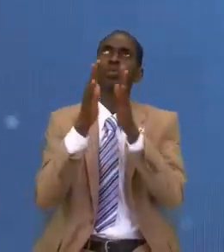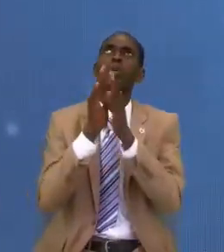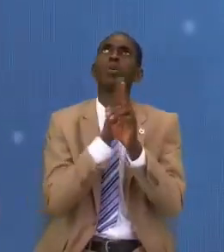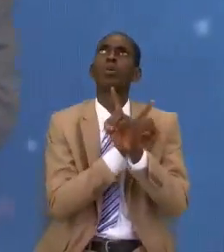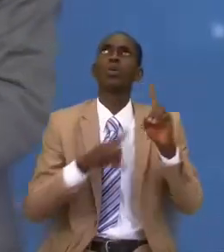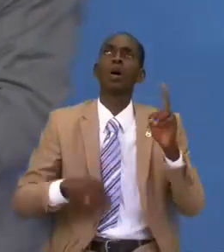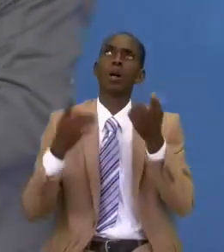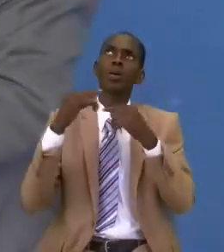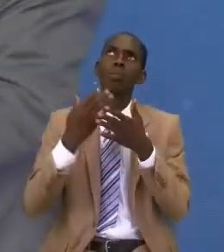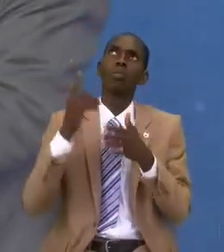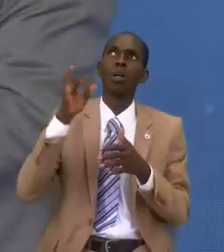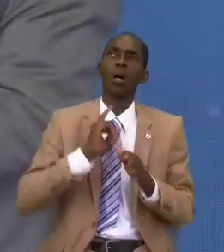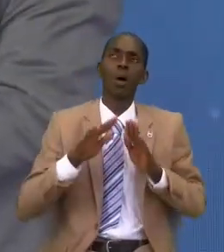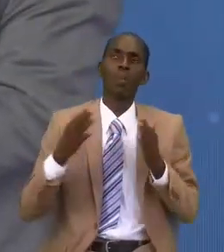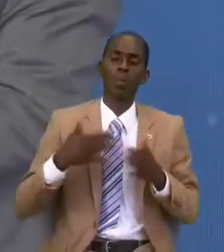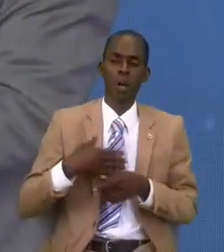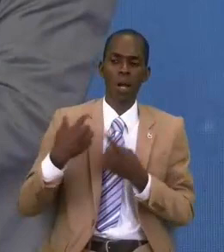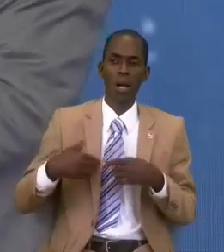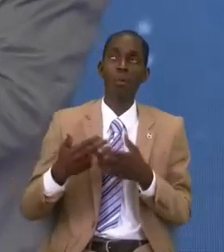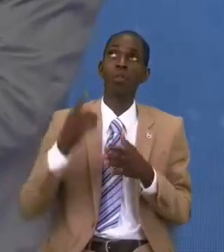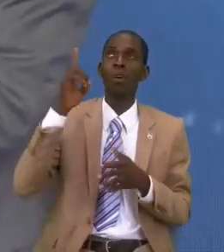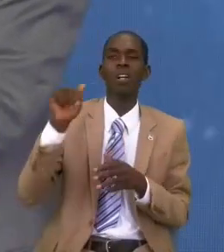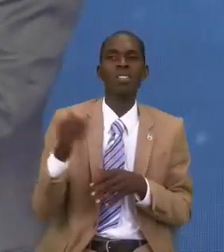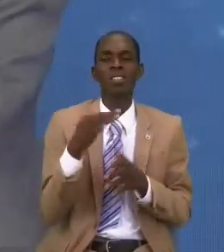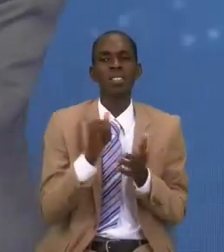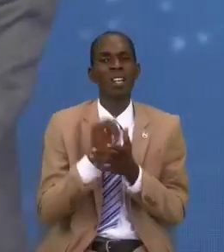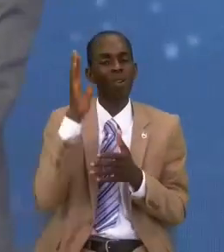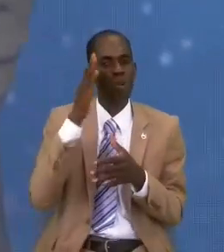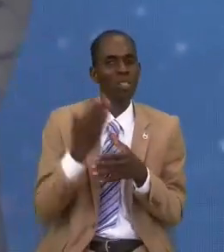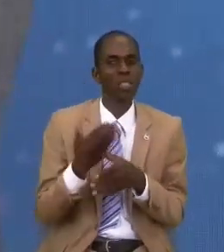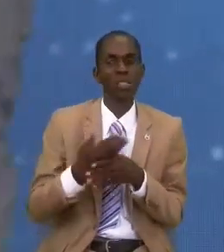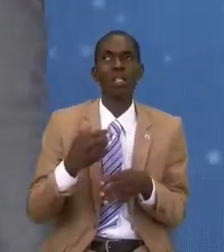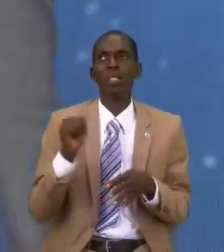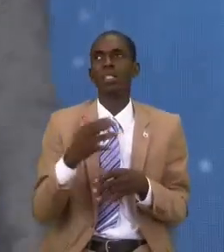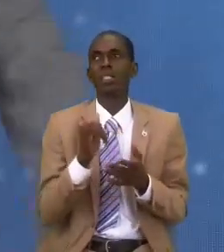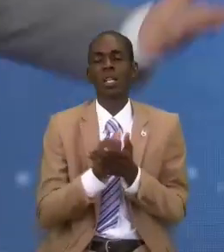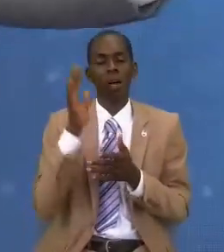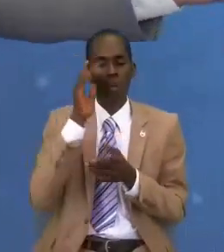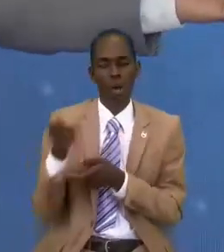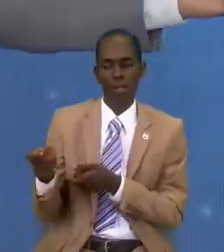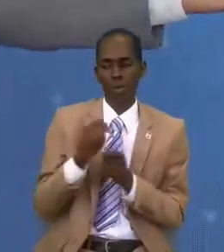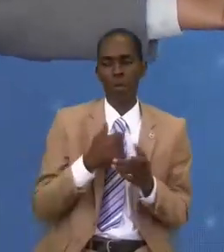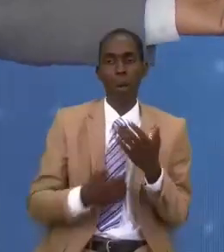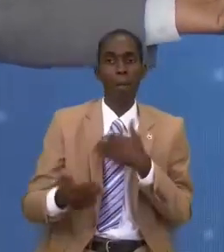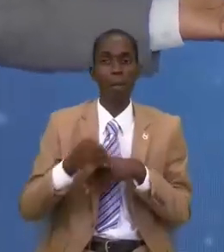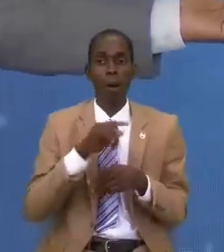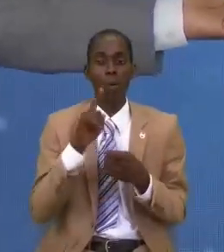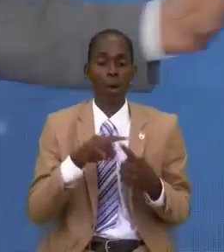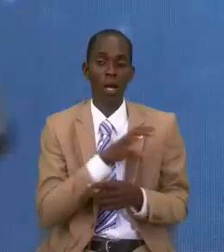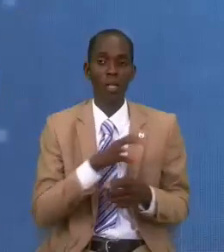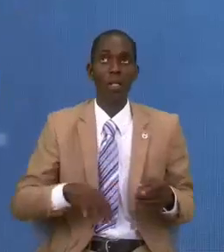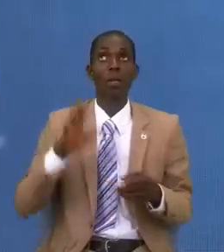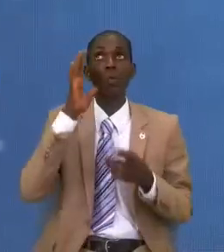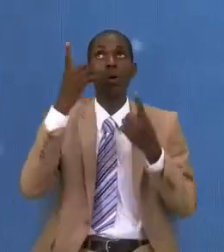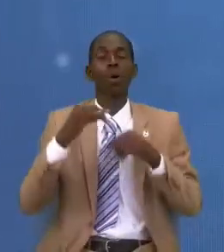hinder me, anything that will draw me back, when Christ will come, I throw them away. Lord, give me all that